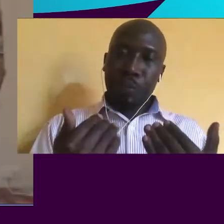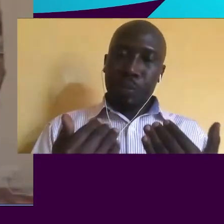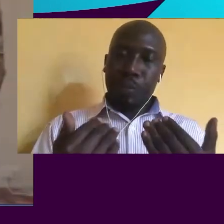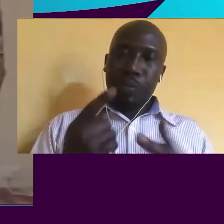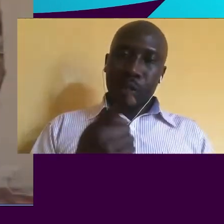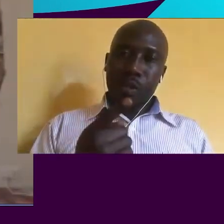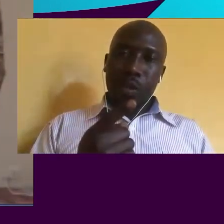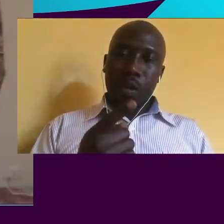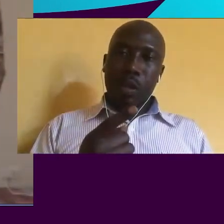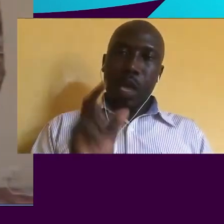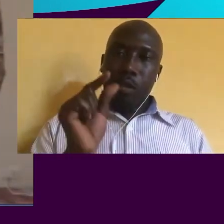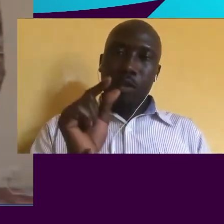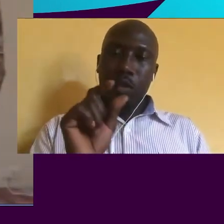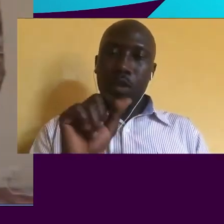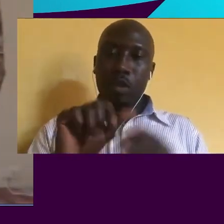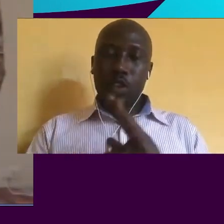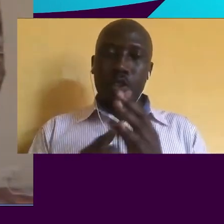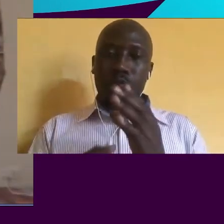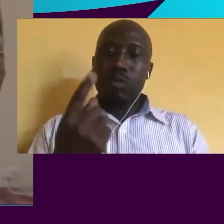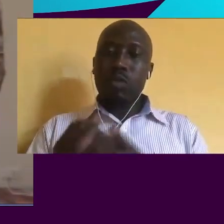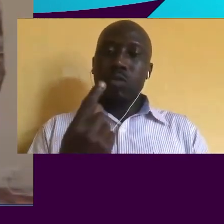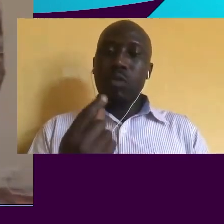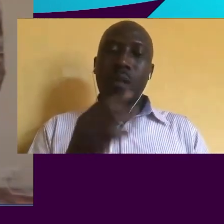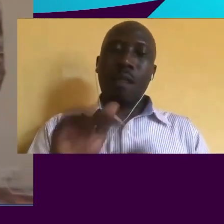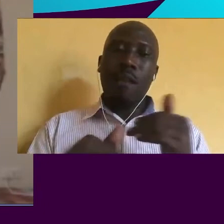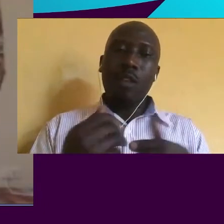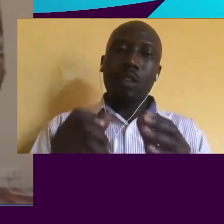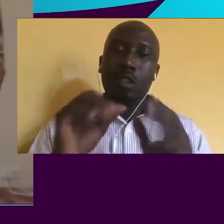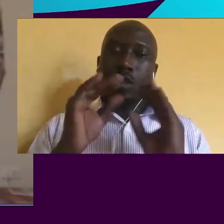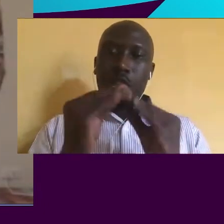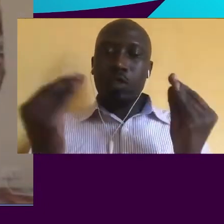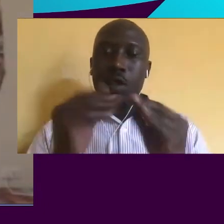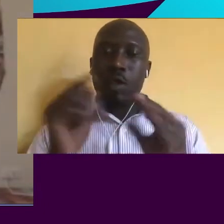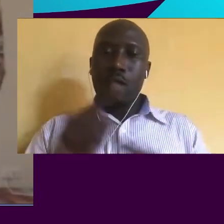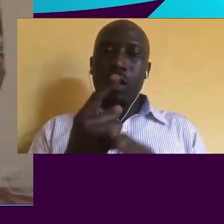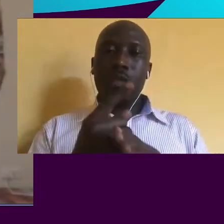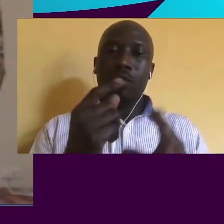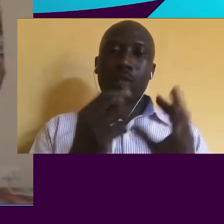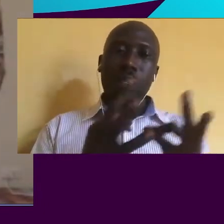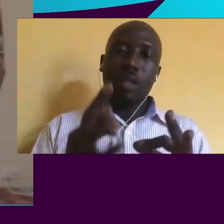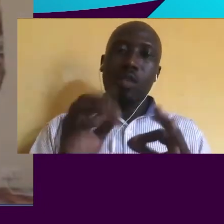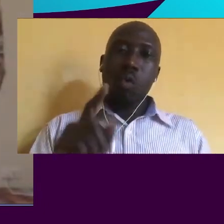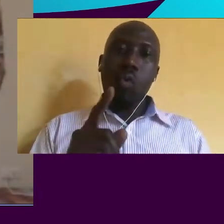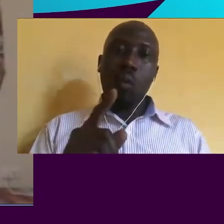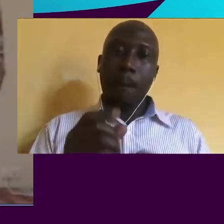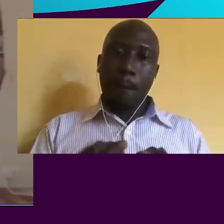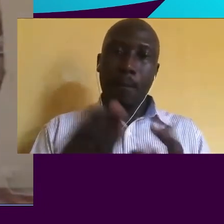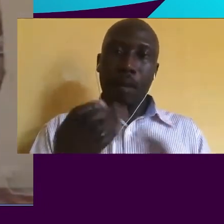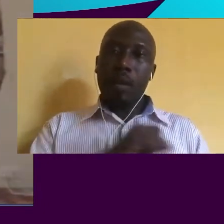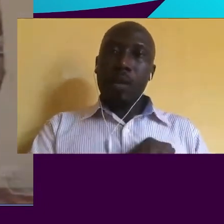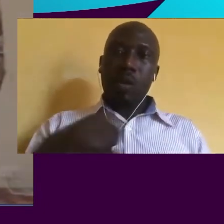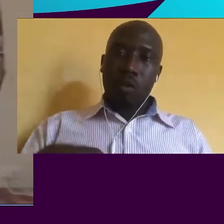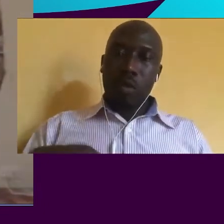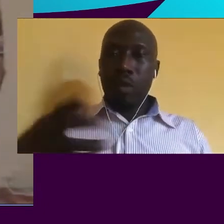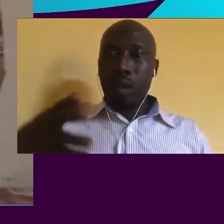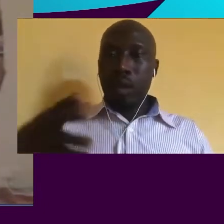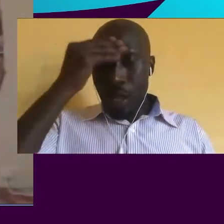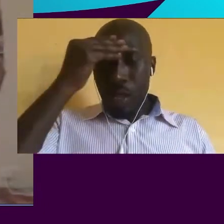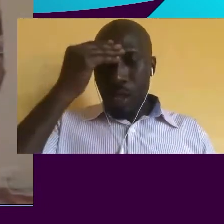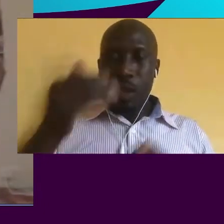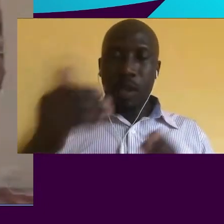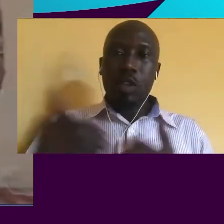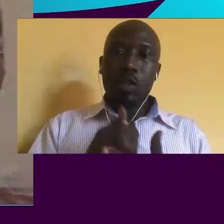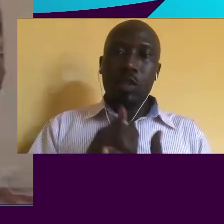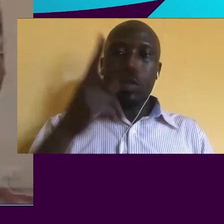arise after the training. And one of the common issues is that a lot of women learn these skills, are highly motivated, are